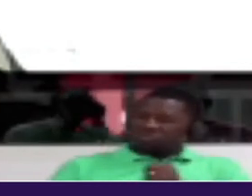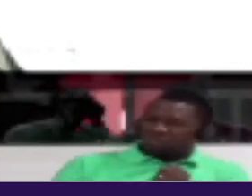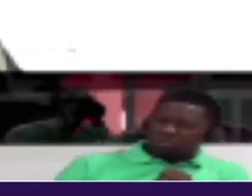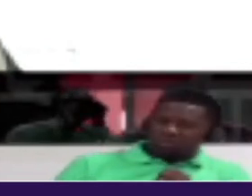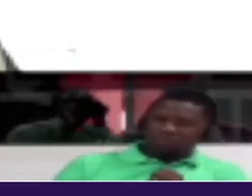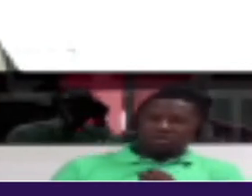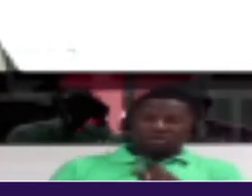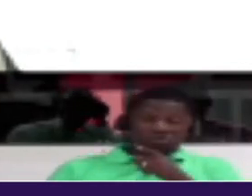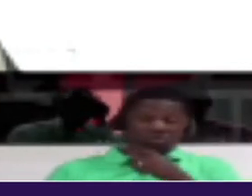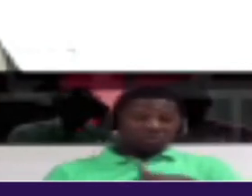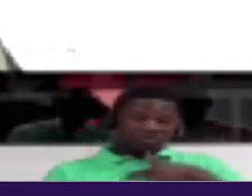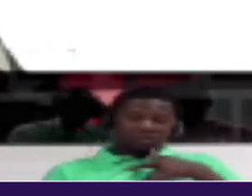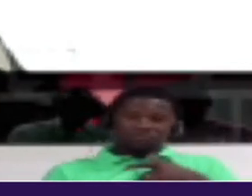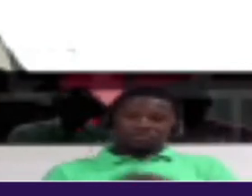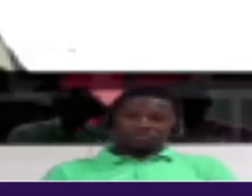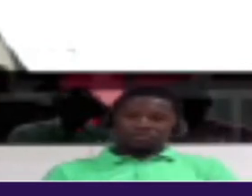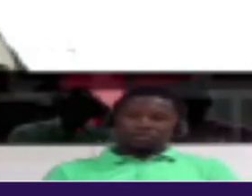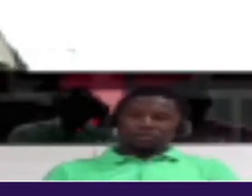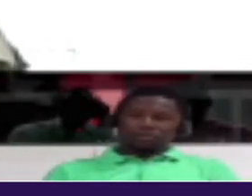And you will feel...